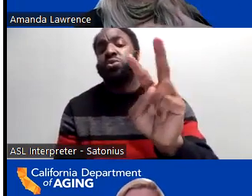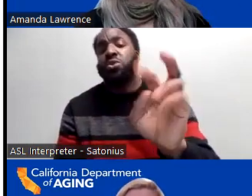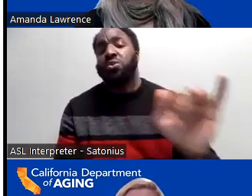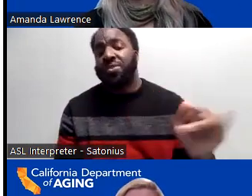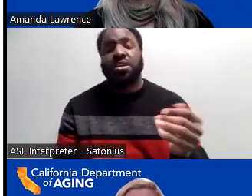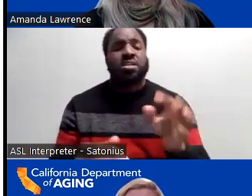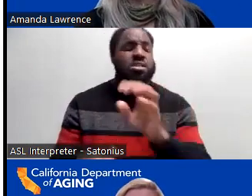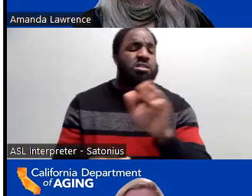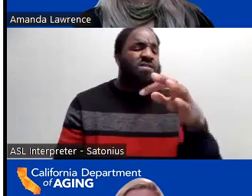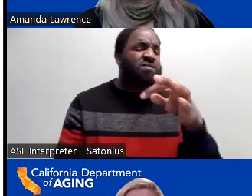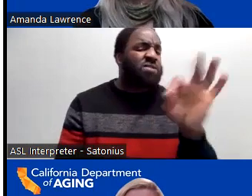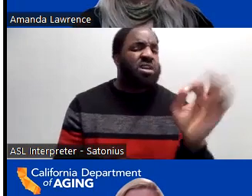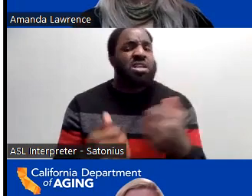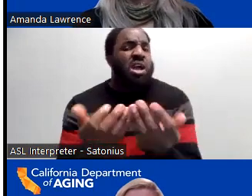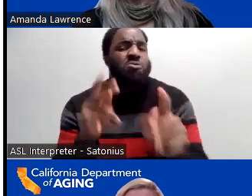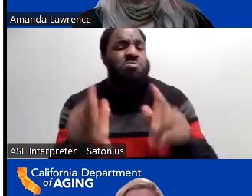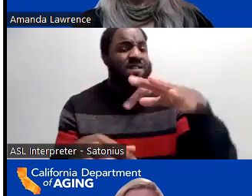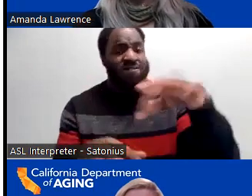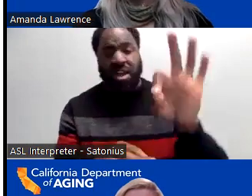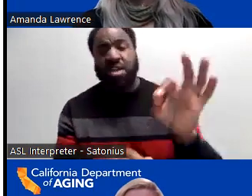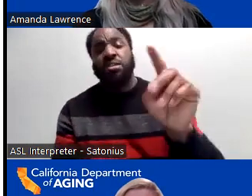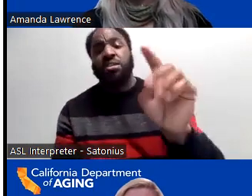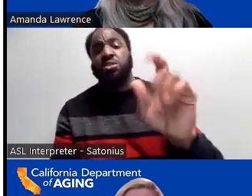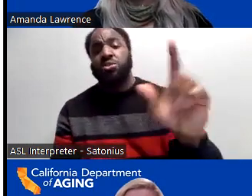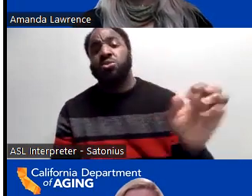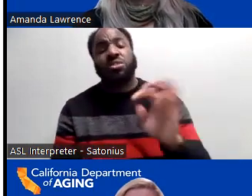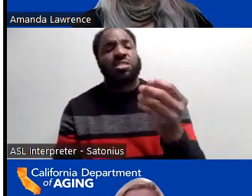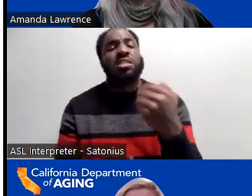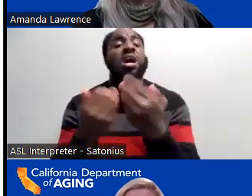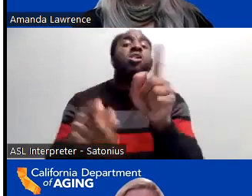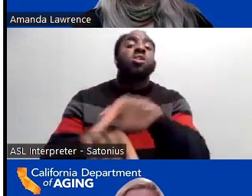they find the tools and how long they stay there.